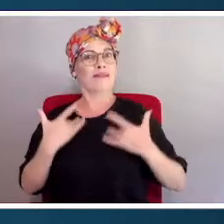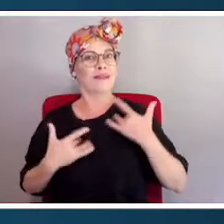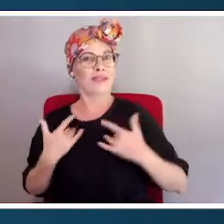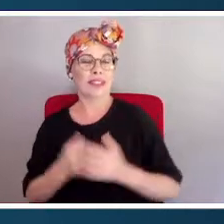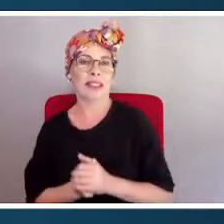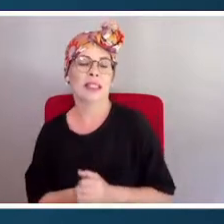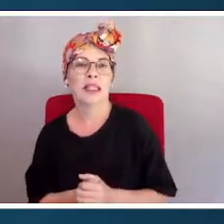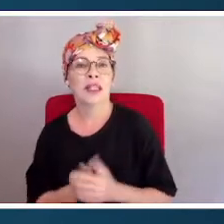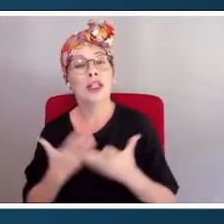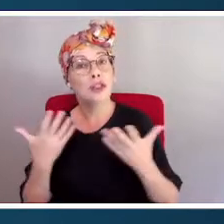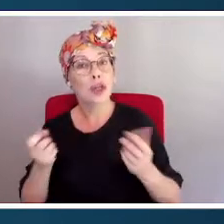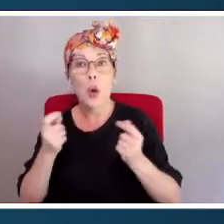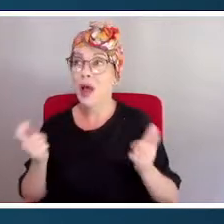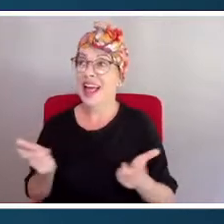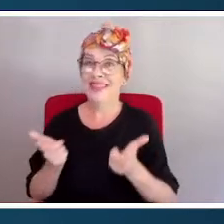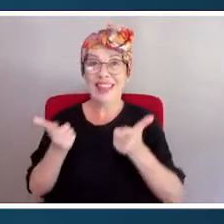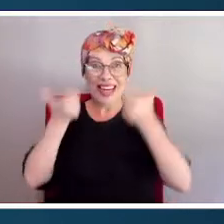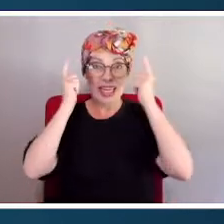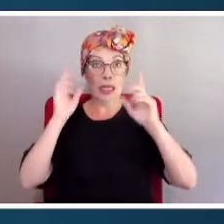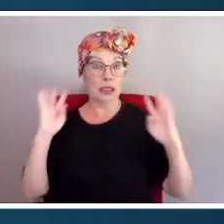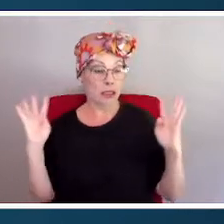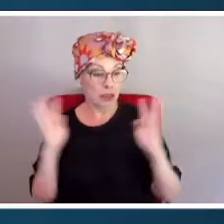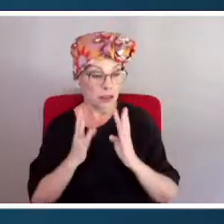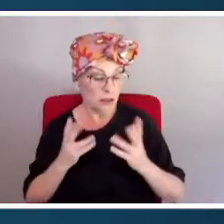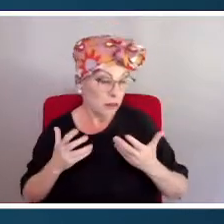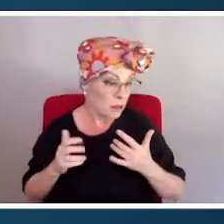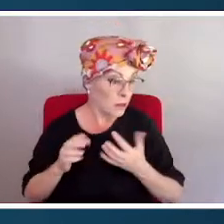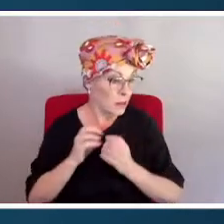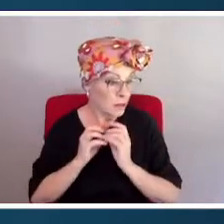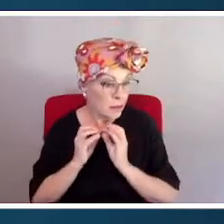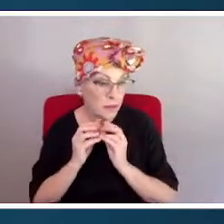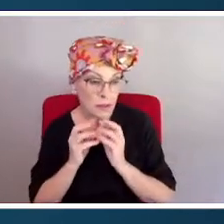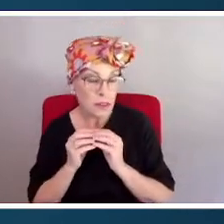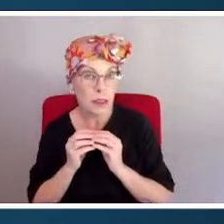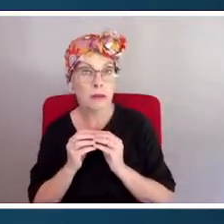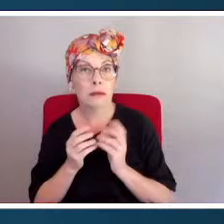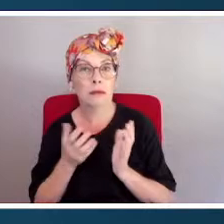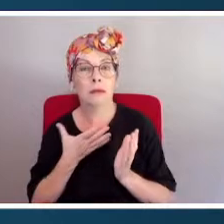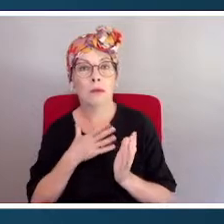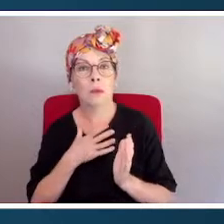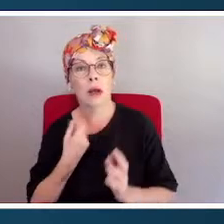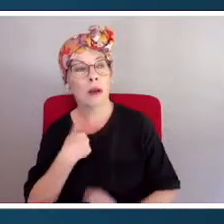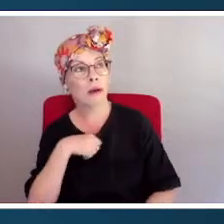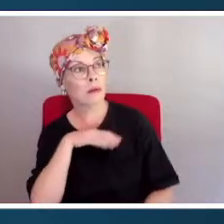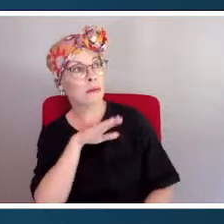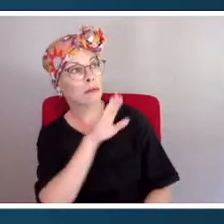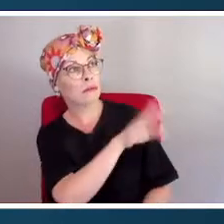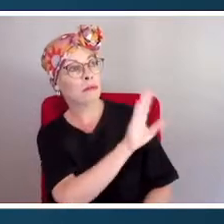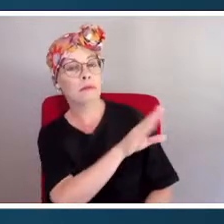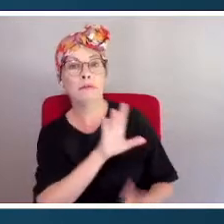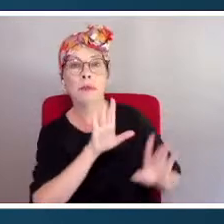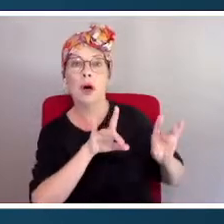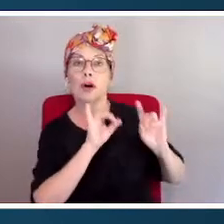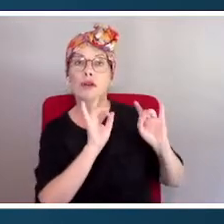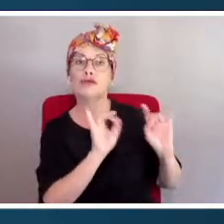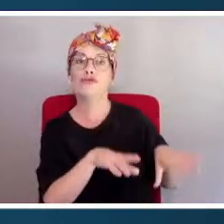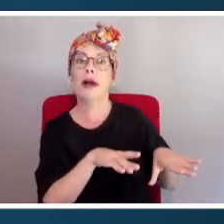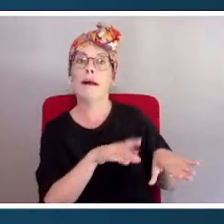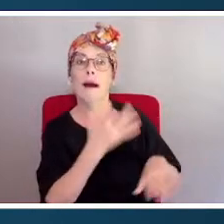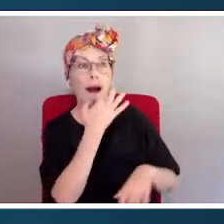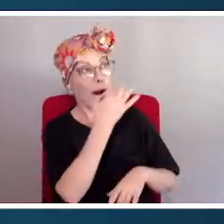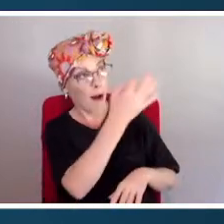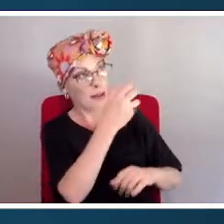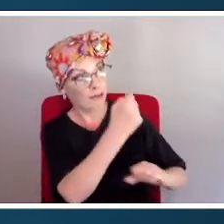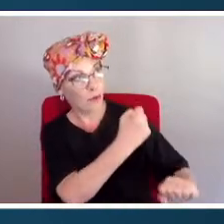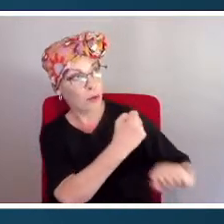soul-searching, Fiji reached out to its friend, the government of Australia, to support its effort